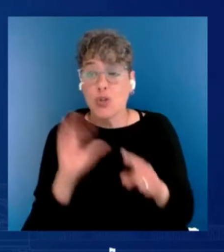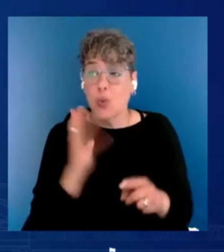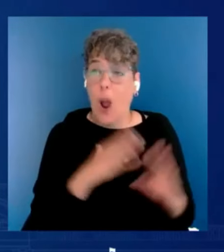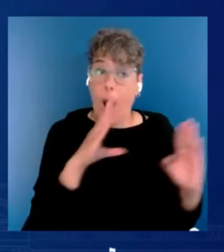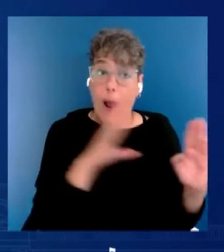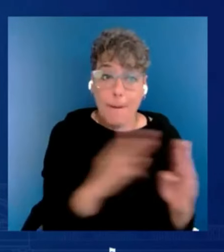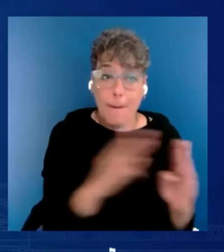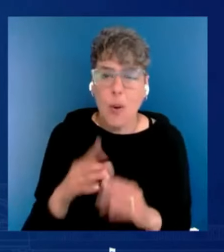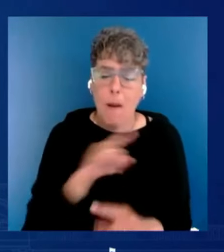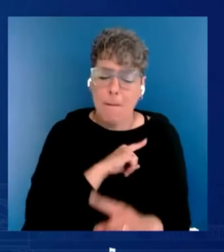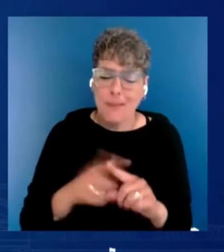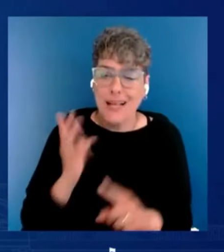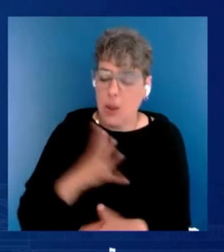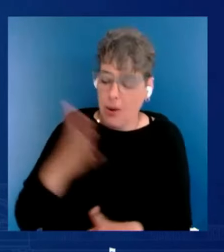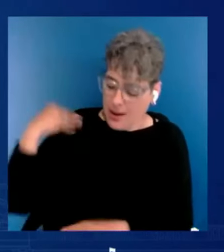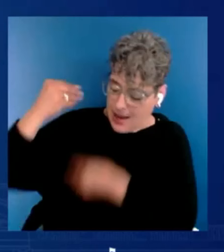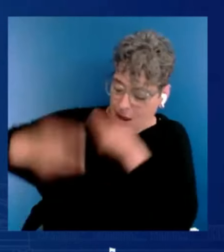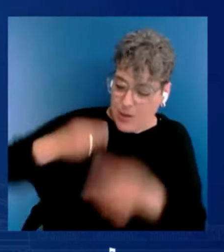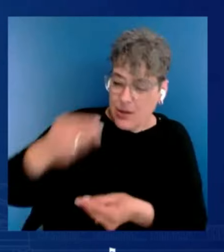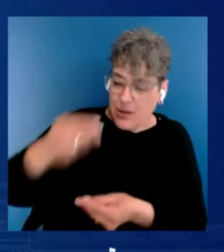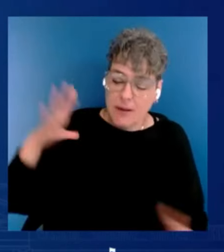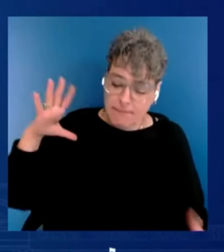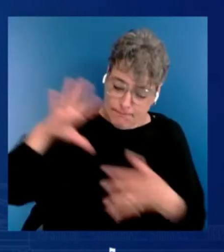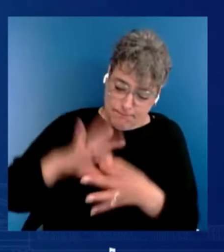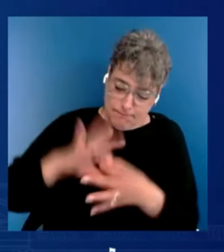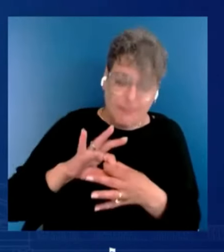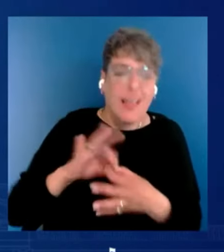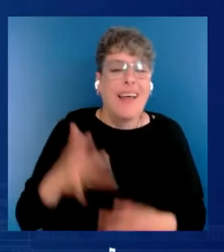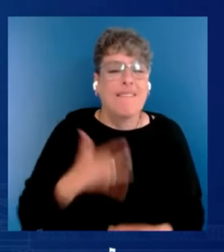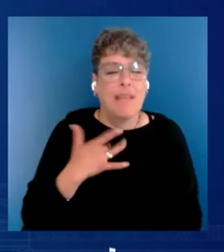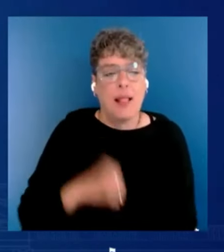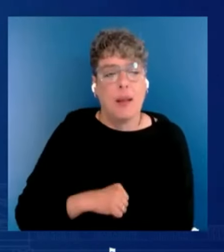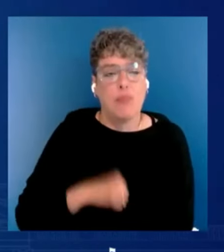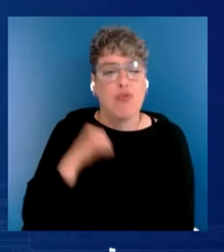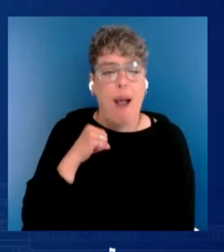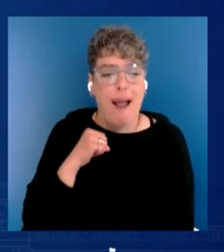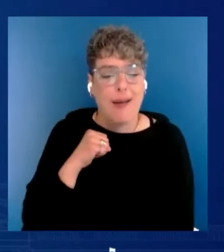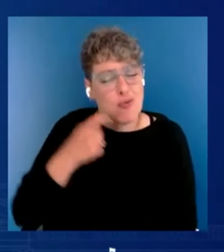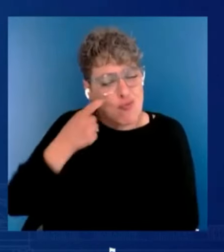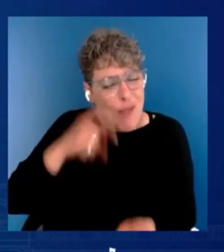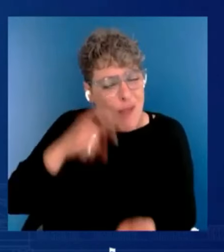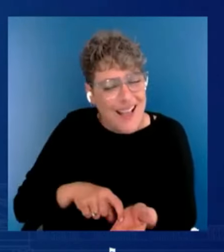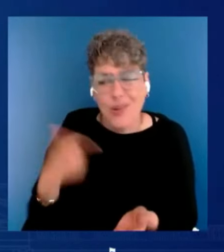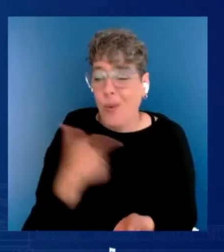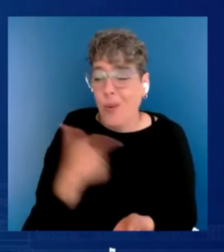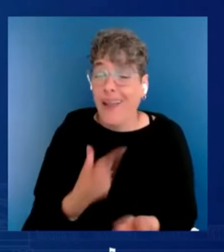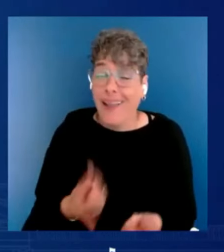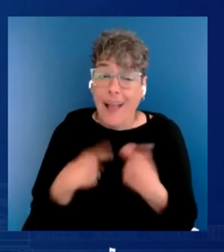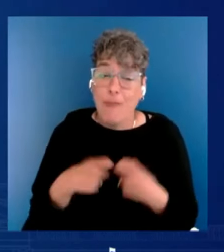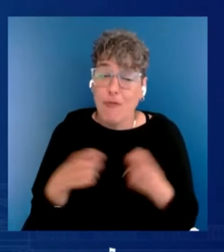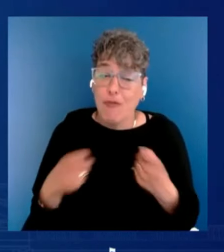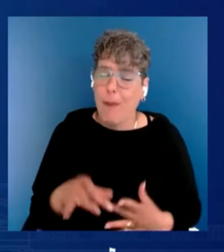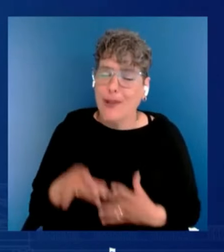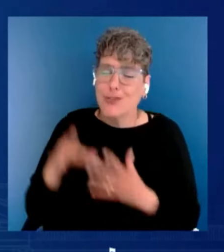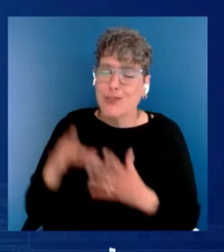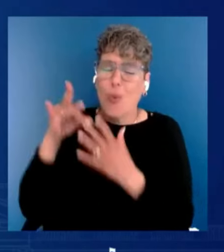of pride, knowing that we have come from extraordinary backgrounds. You know, the immigrants who came